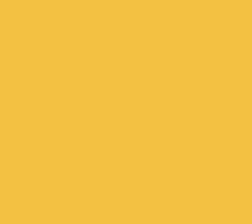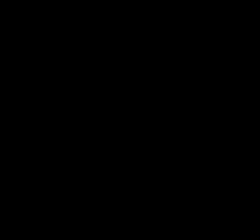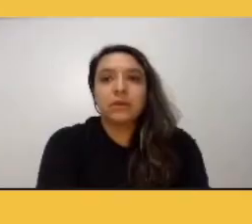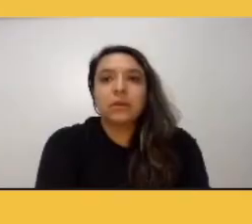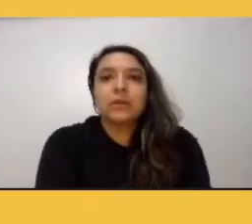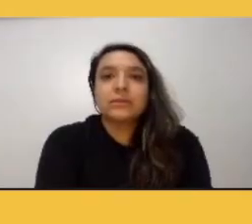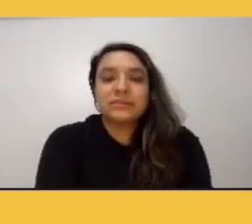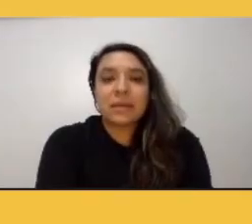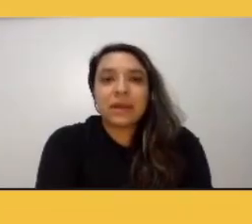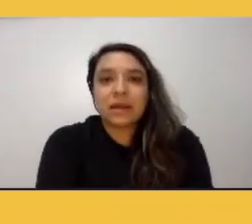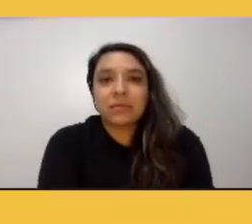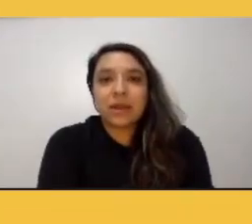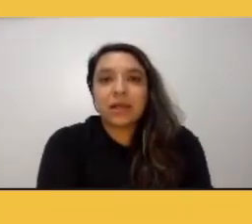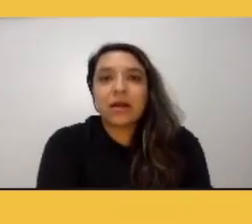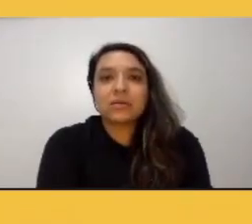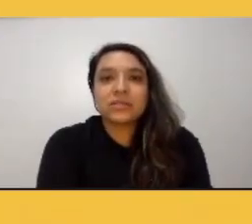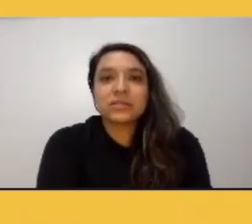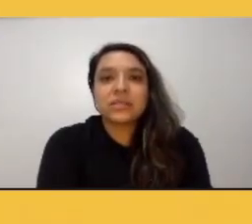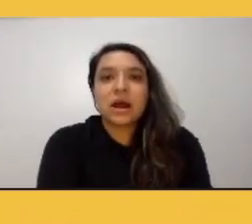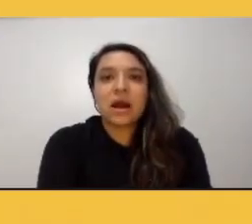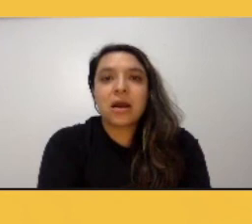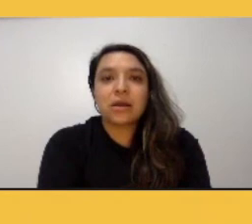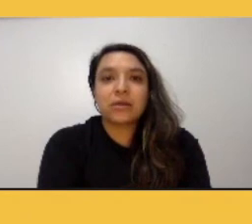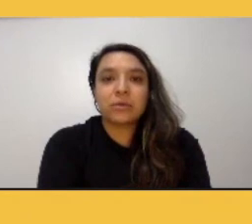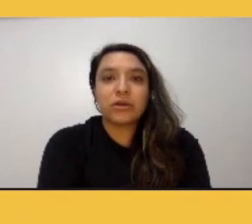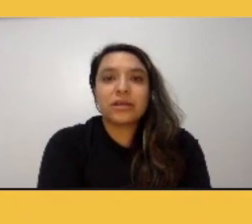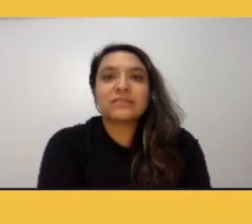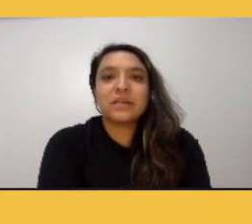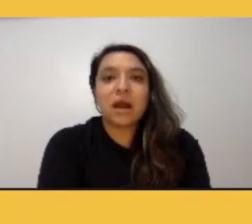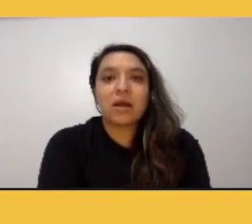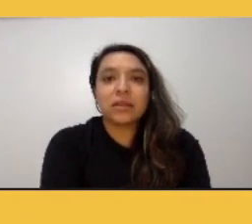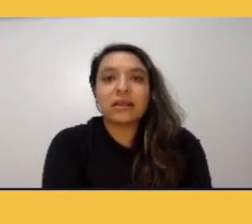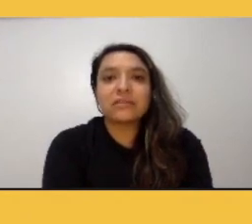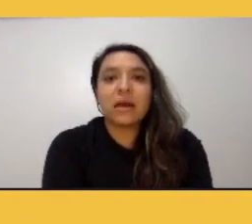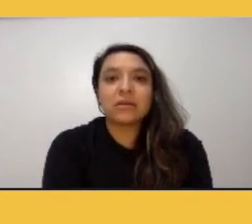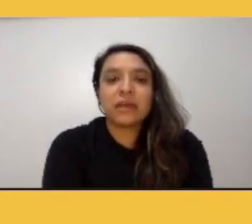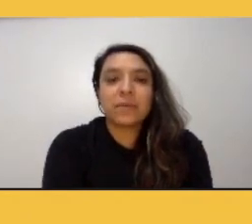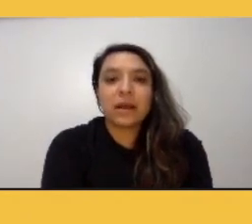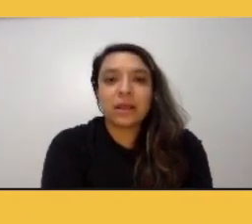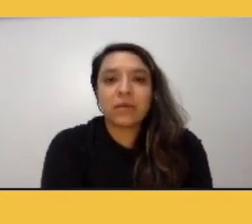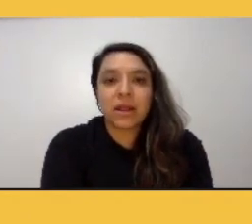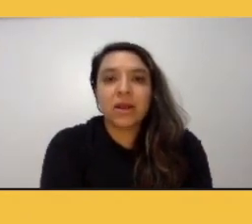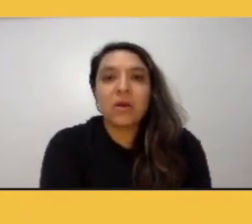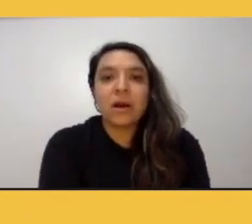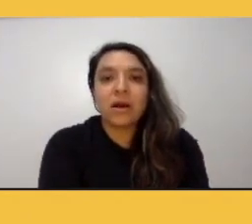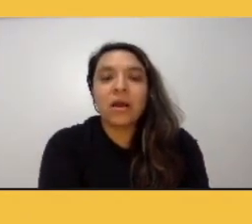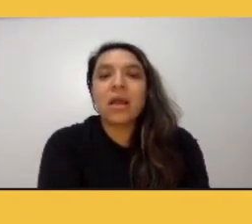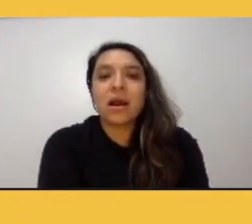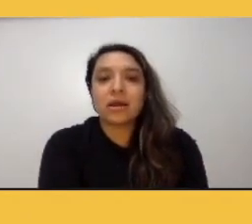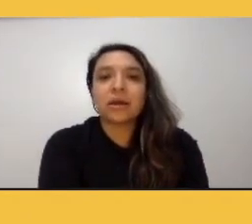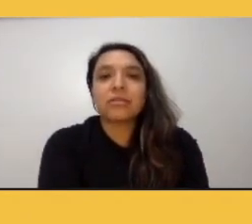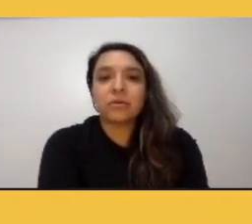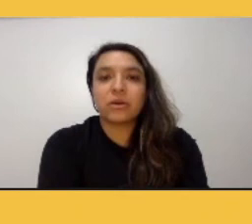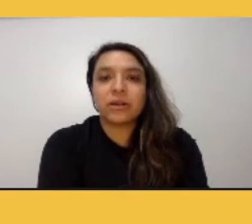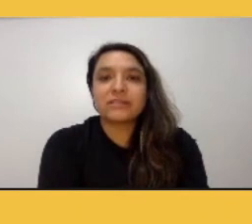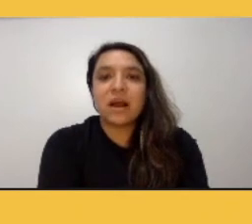say, tap it out, get ready, go. Song, the word is song. Yes, song, tap it out, get ready, go.